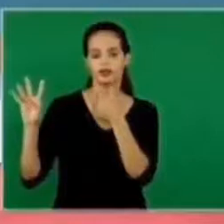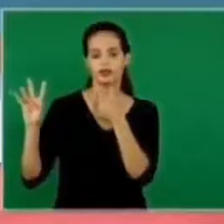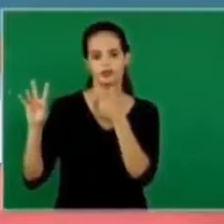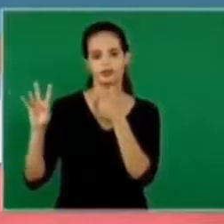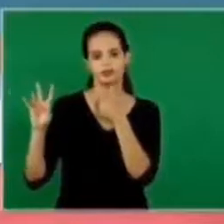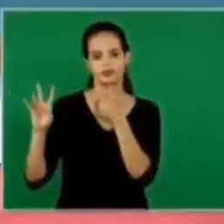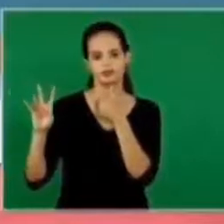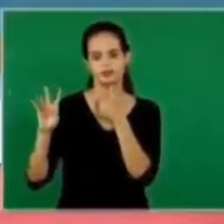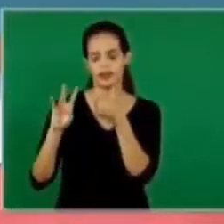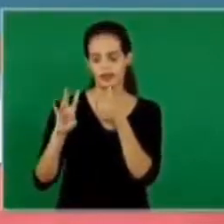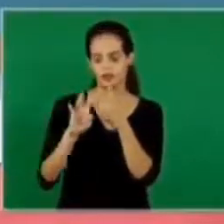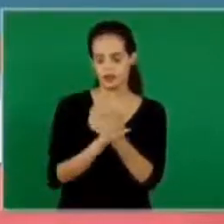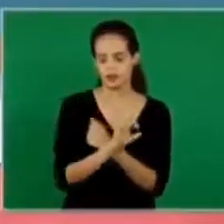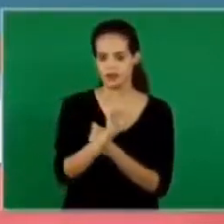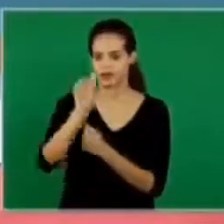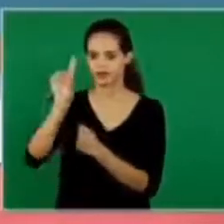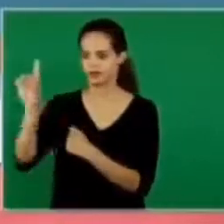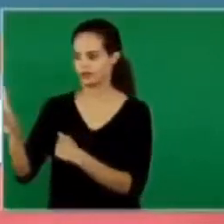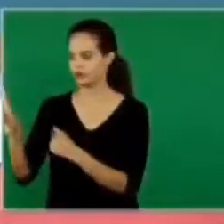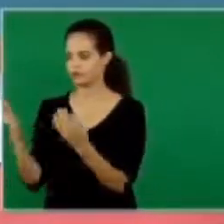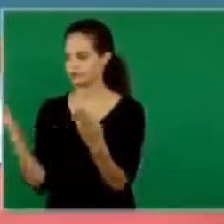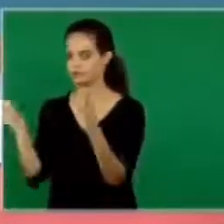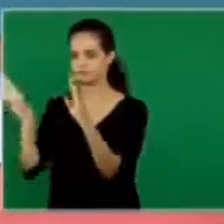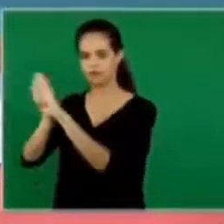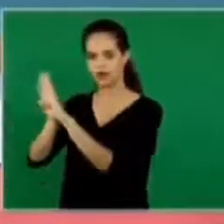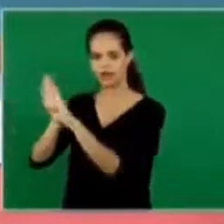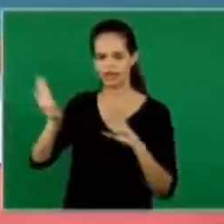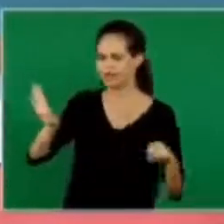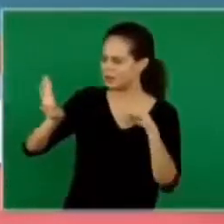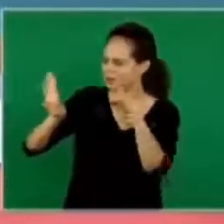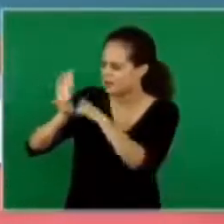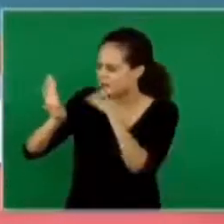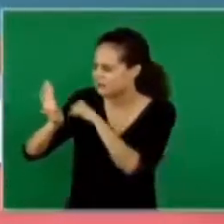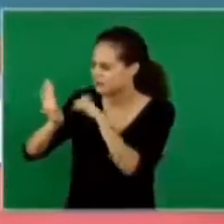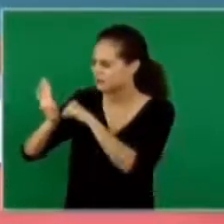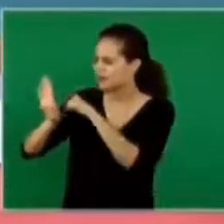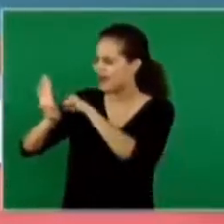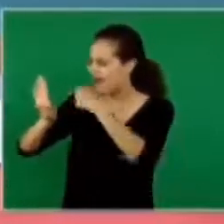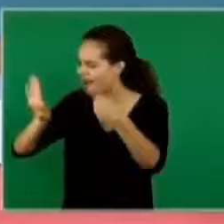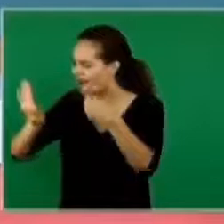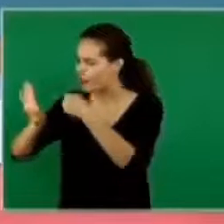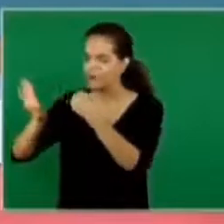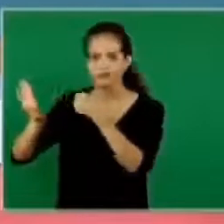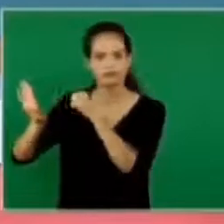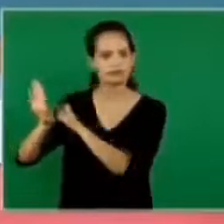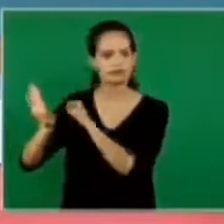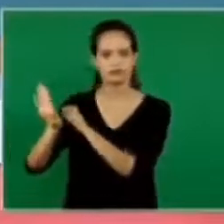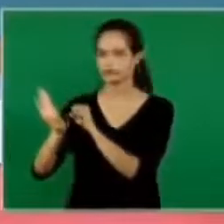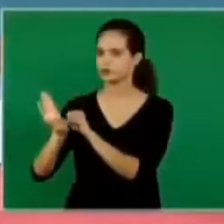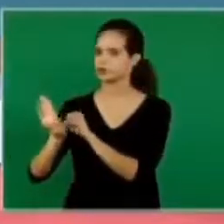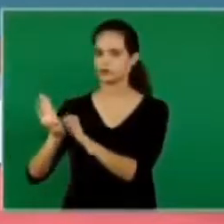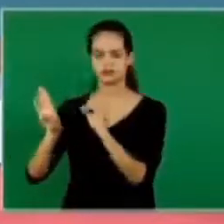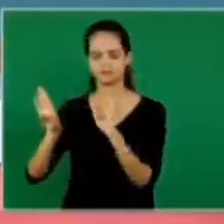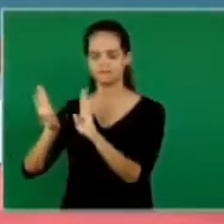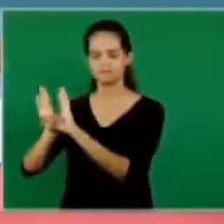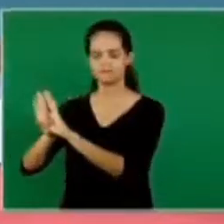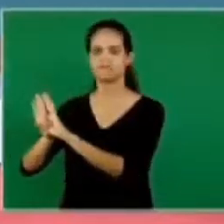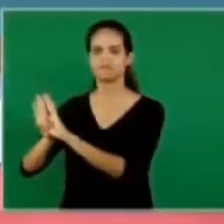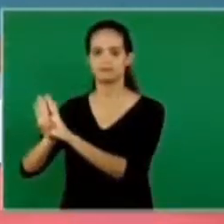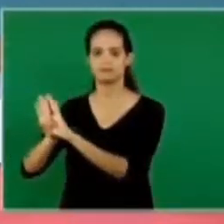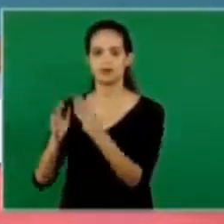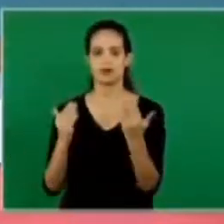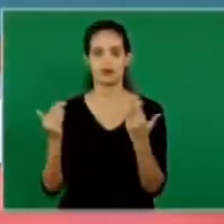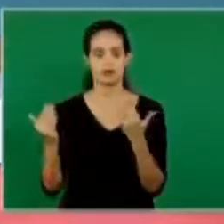the parable of the 10 virgins. When the door closed, nobody else entered. The world is getting ready for the great trial.